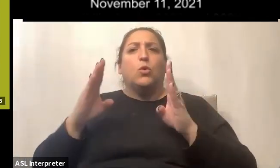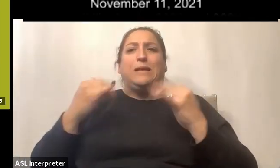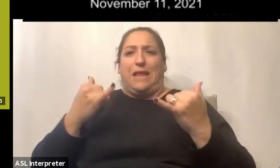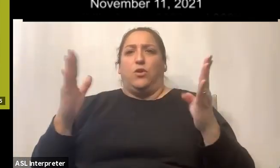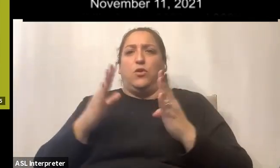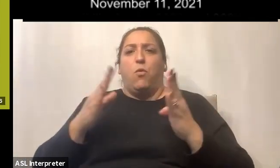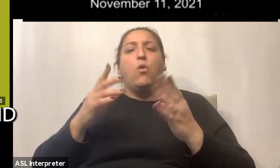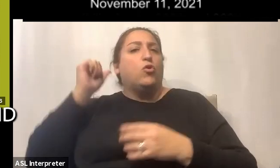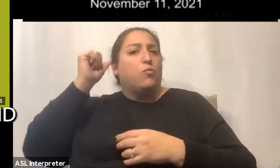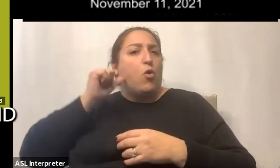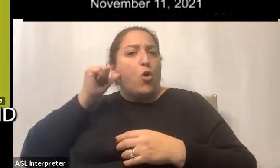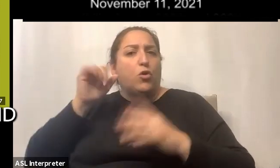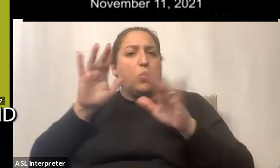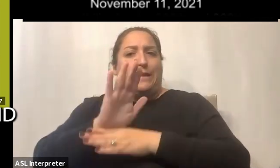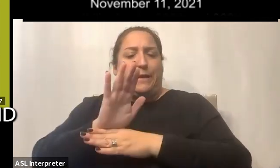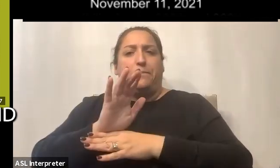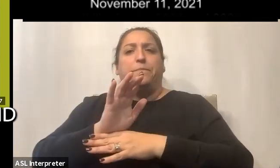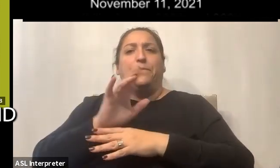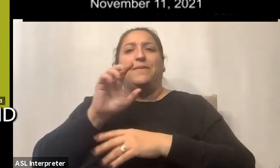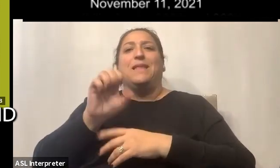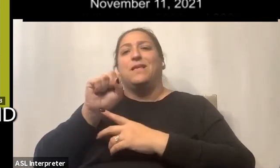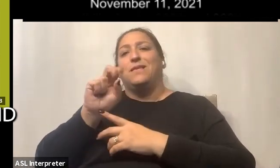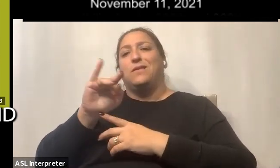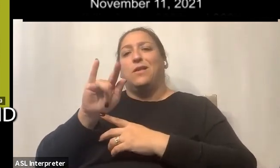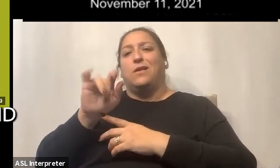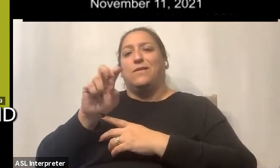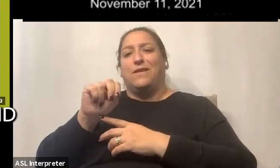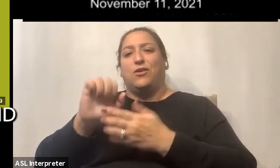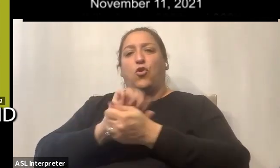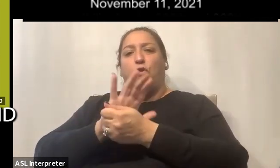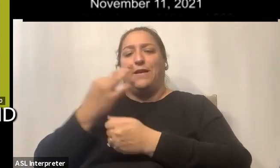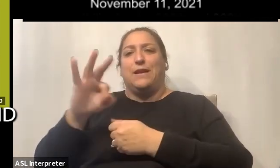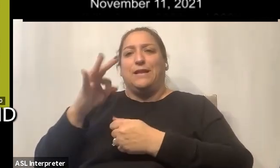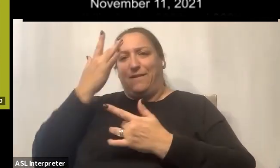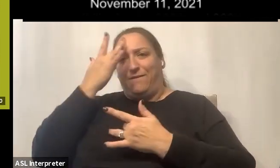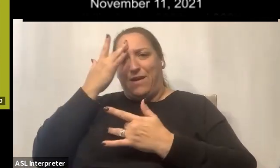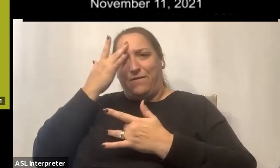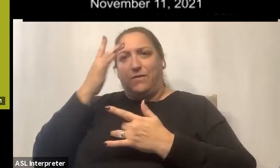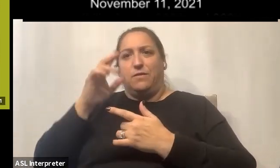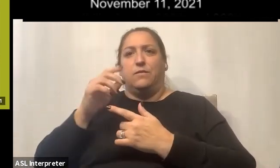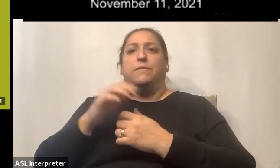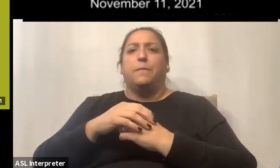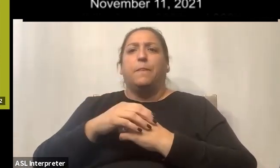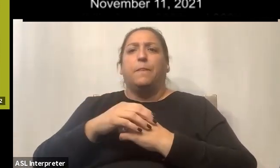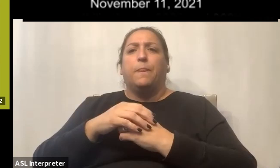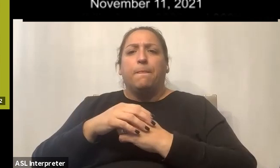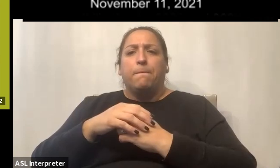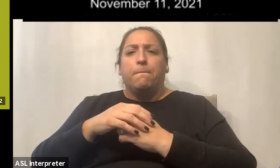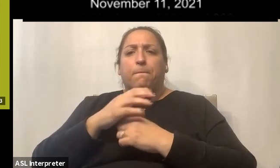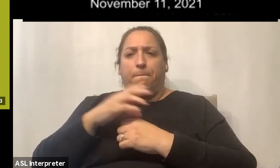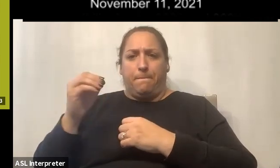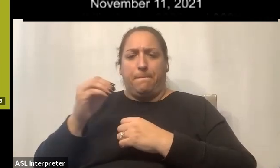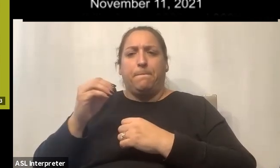clip. It is the sonification of the COVID-19 virus genome, and it'll